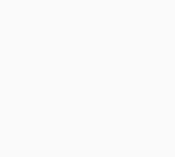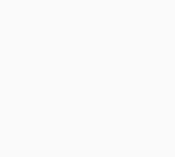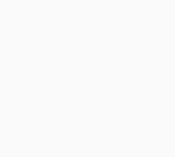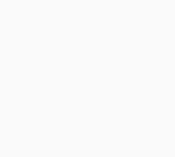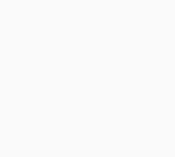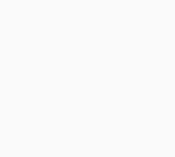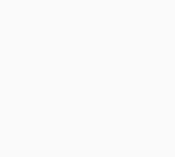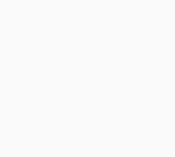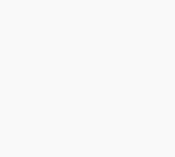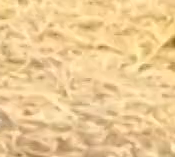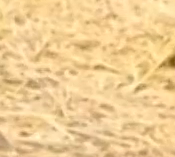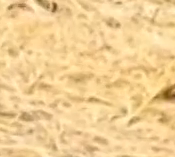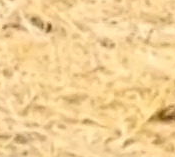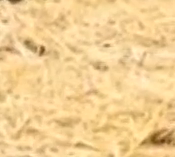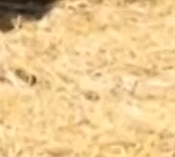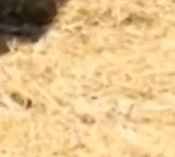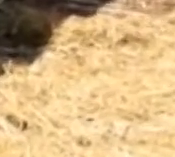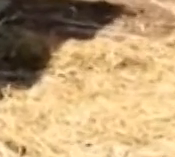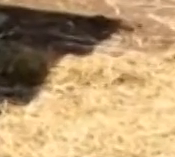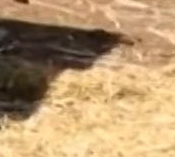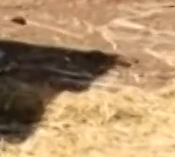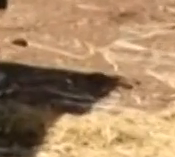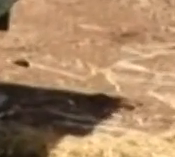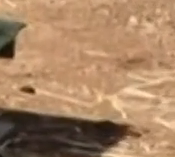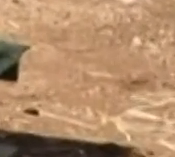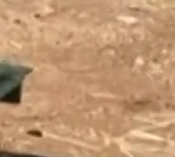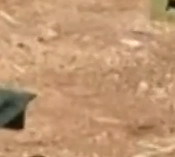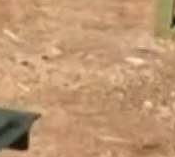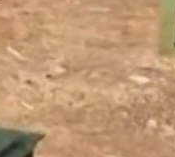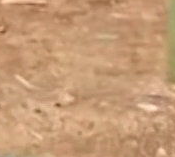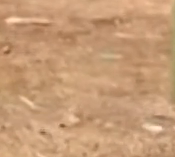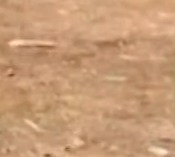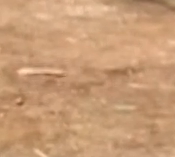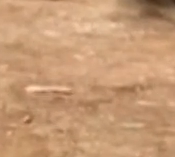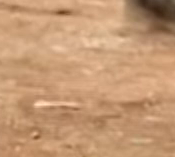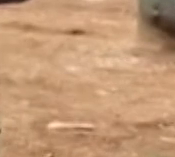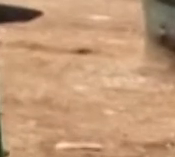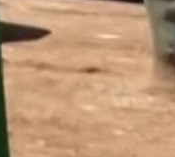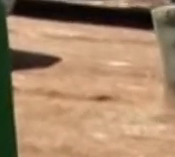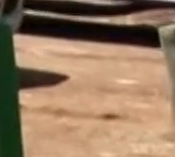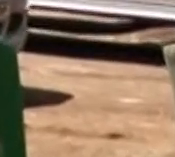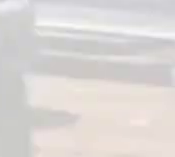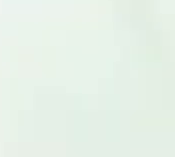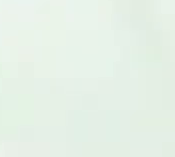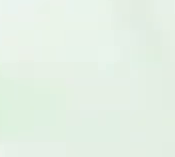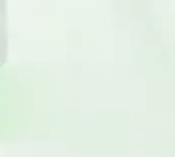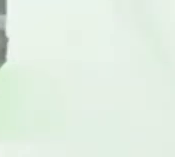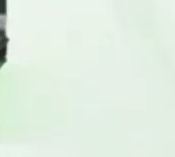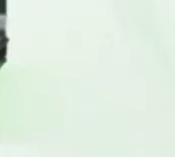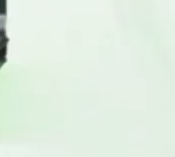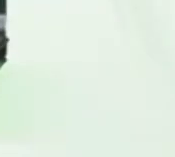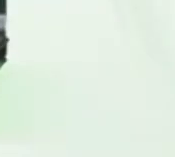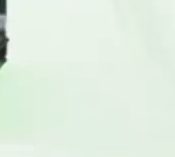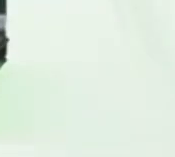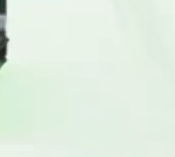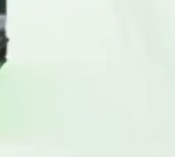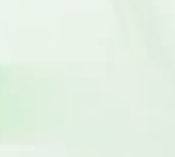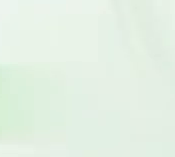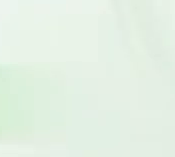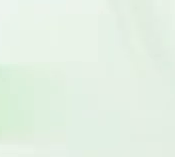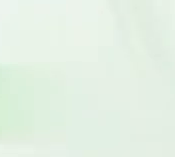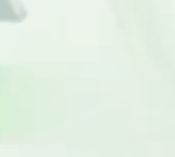Muharata Food Limited Manufacturers supplies and installs a variety of agri machinery including mudokoi and maize